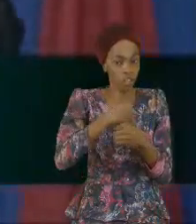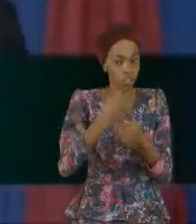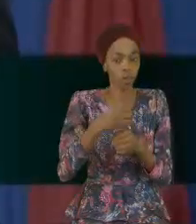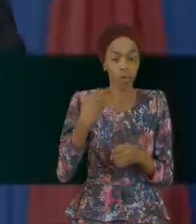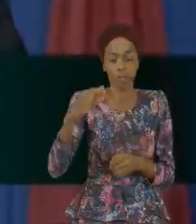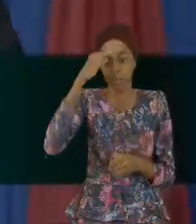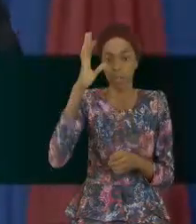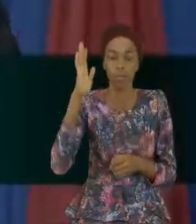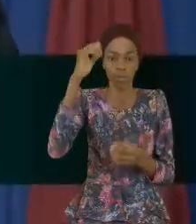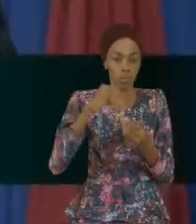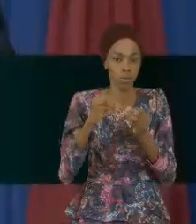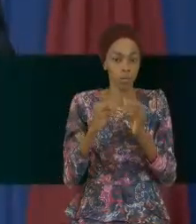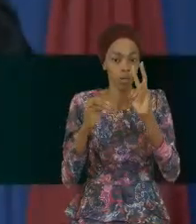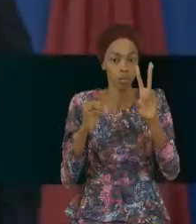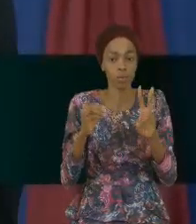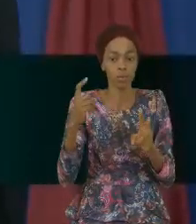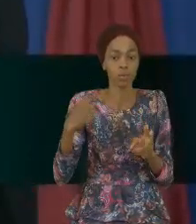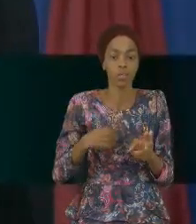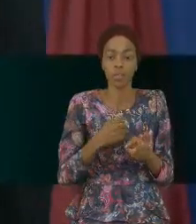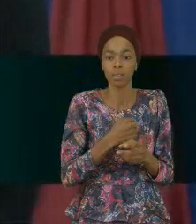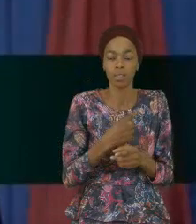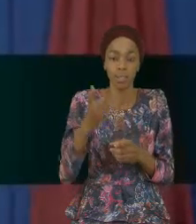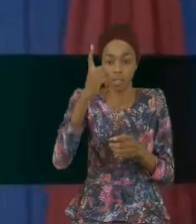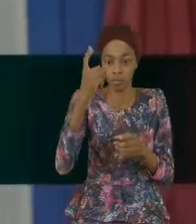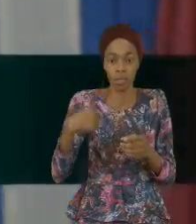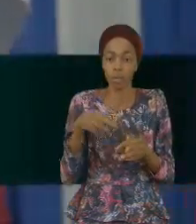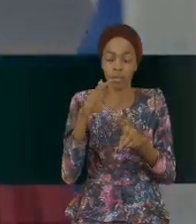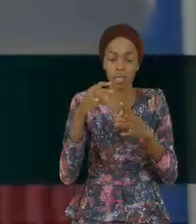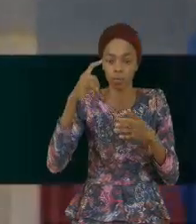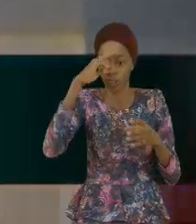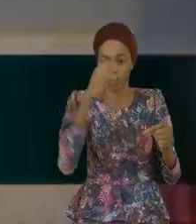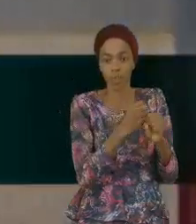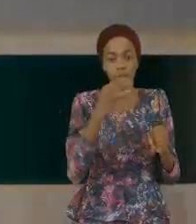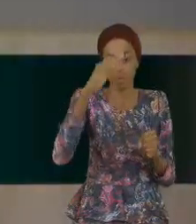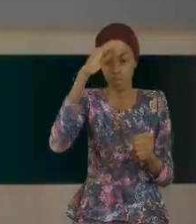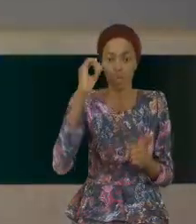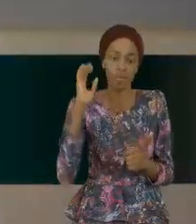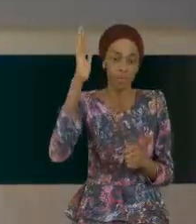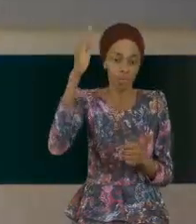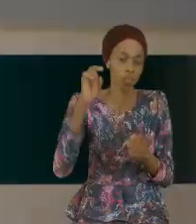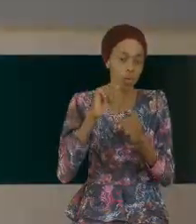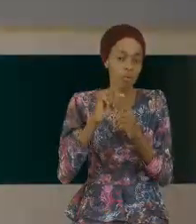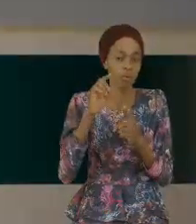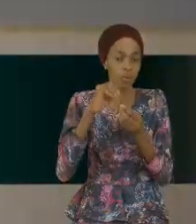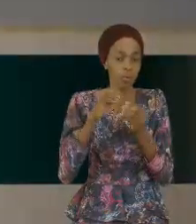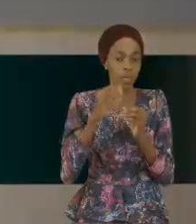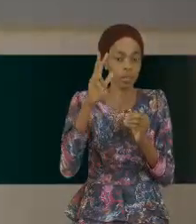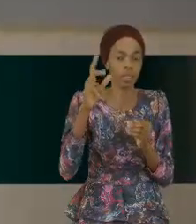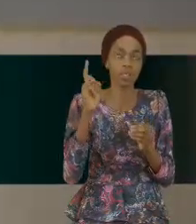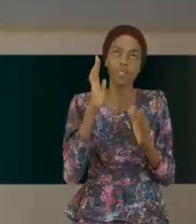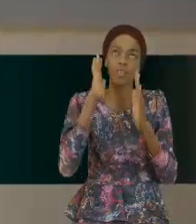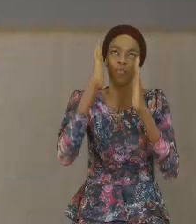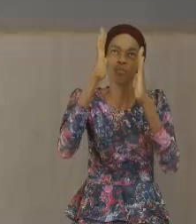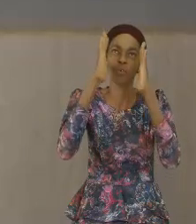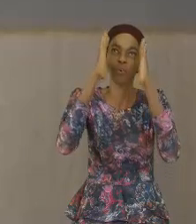two, we're looking at the face of a man of destiny. Number three, at the focus of a